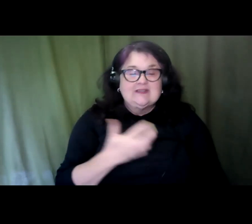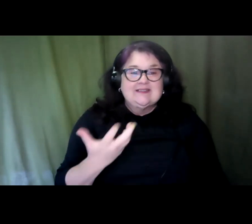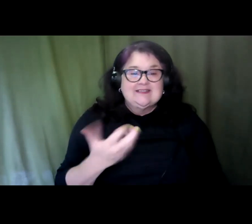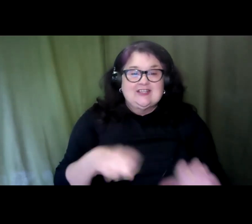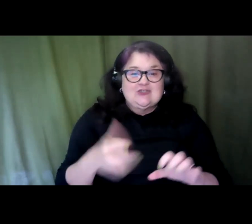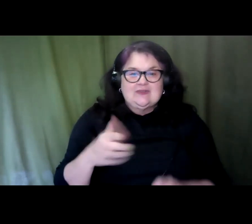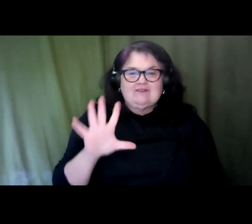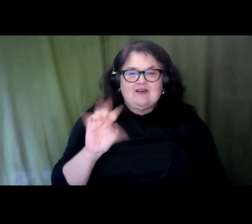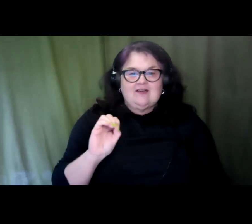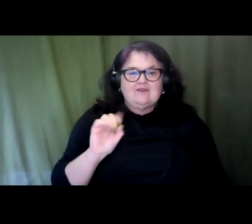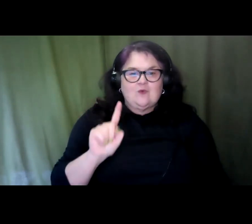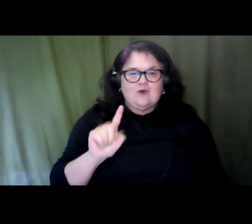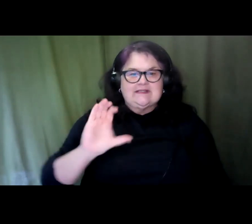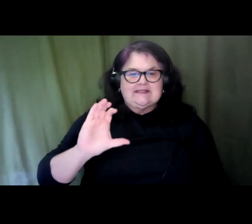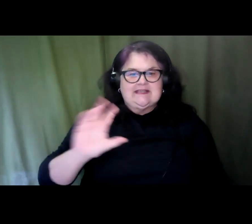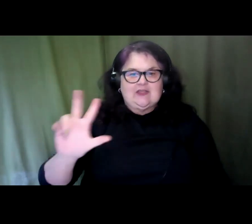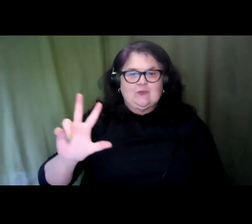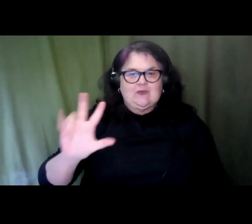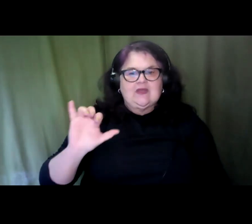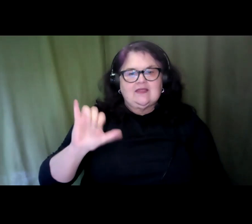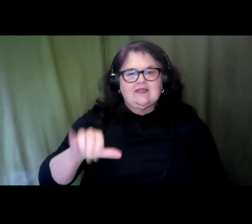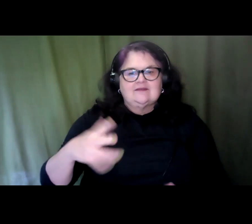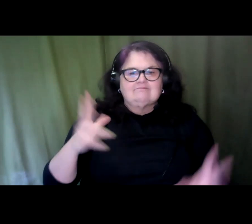a 501c3, so not technically a cooperative.